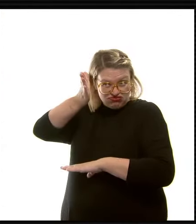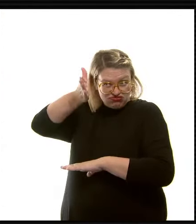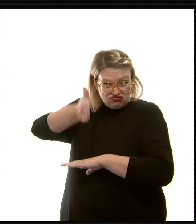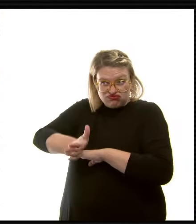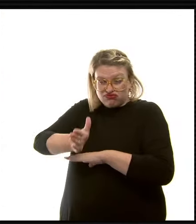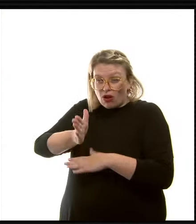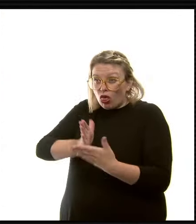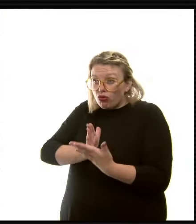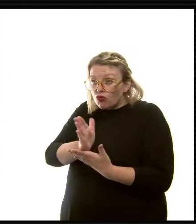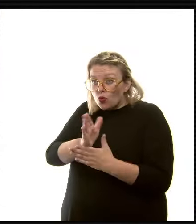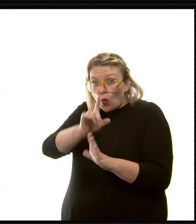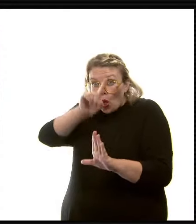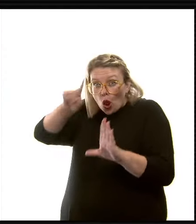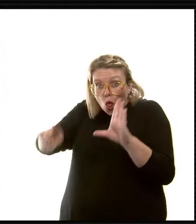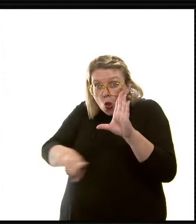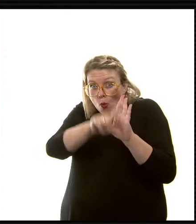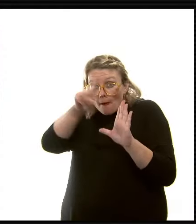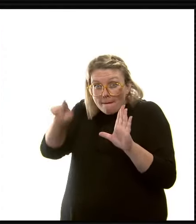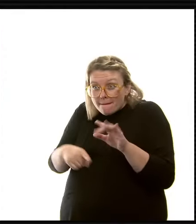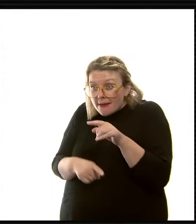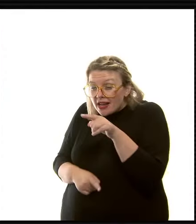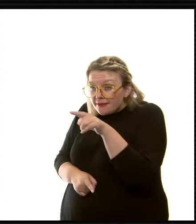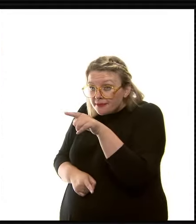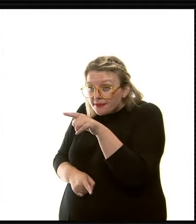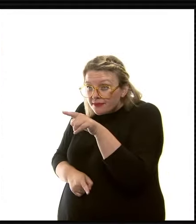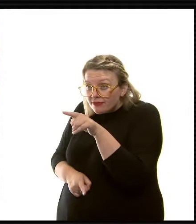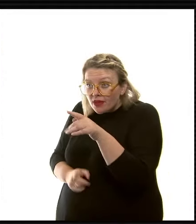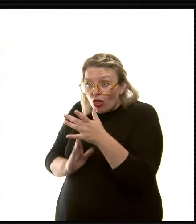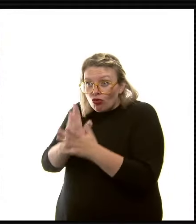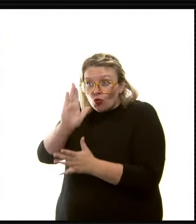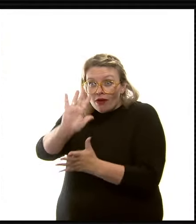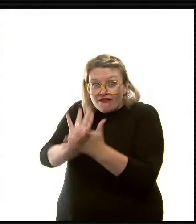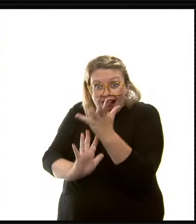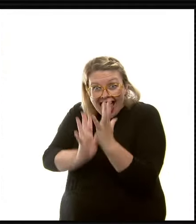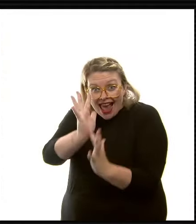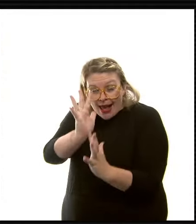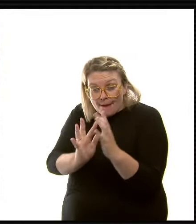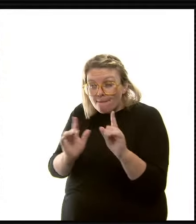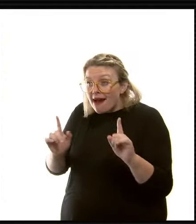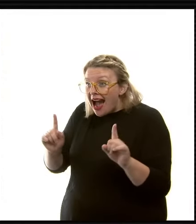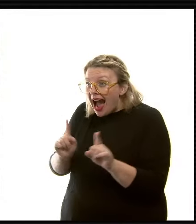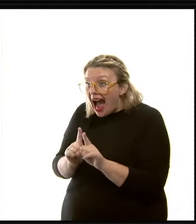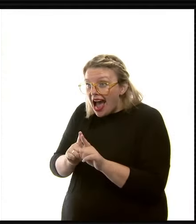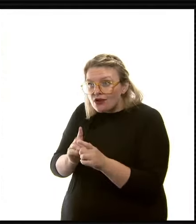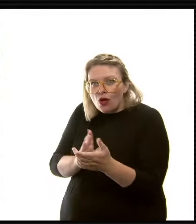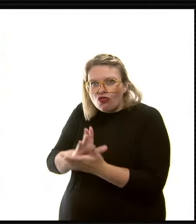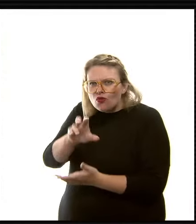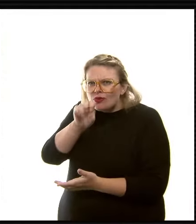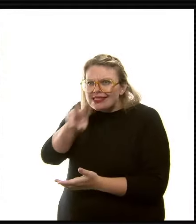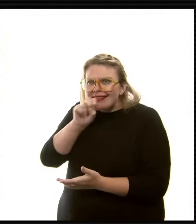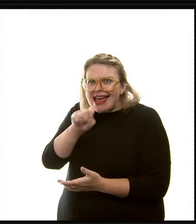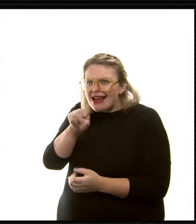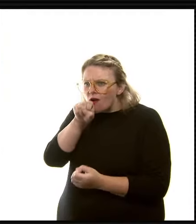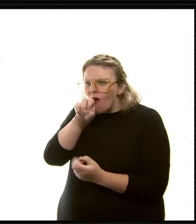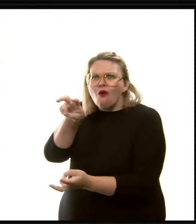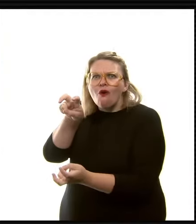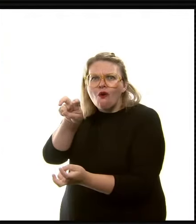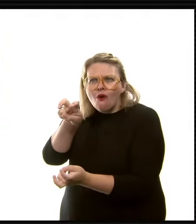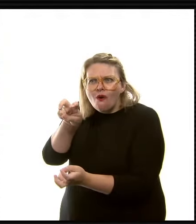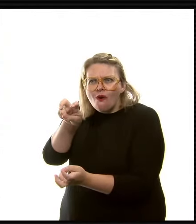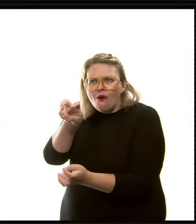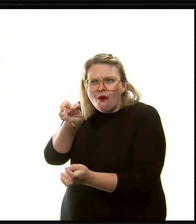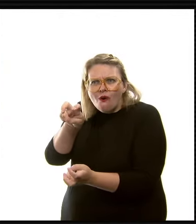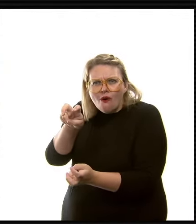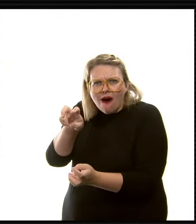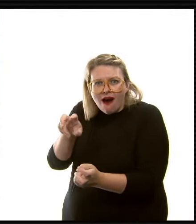perilous loop-de-loop right here, through flames and through a gigantic snake's mouth. The opposite way. Can you